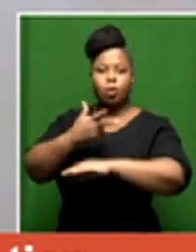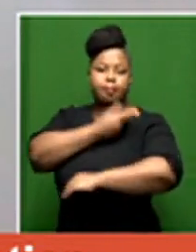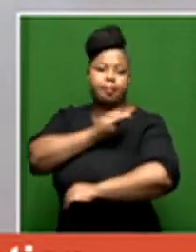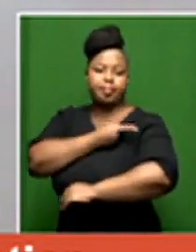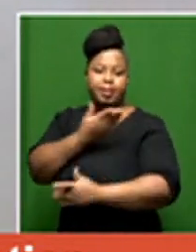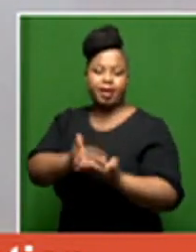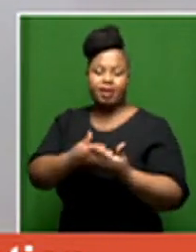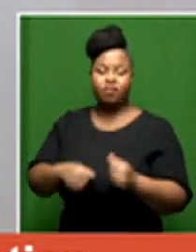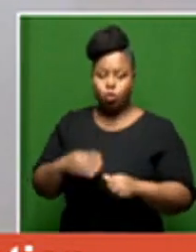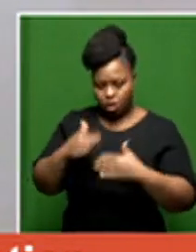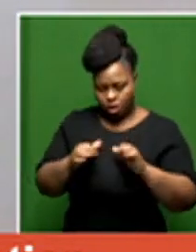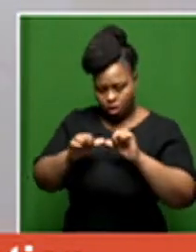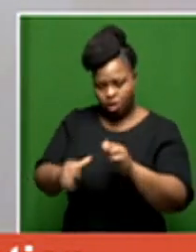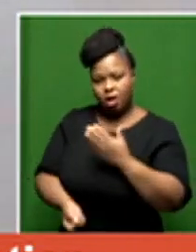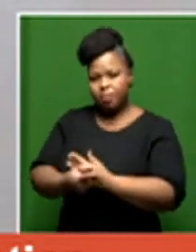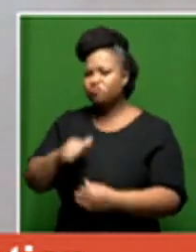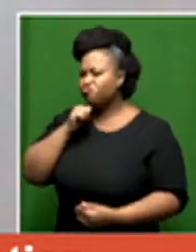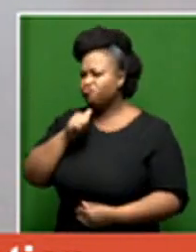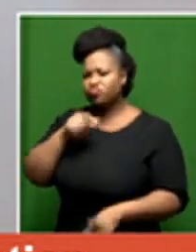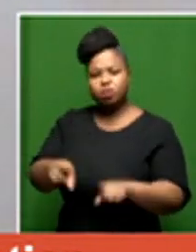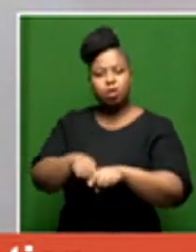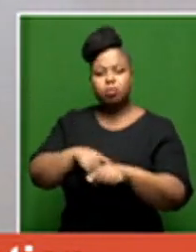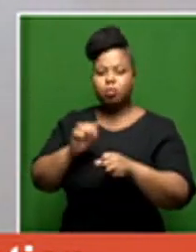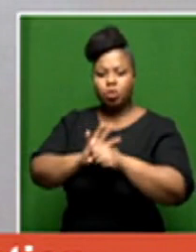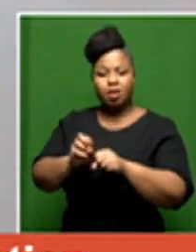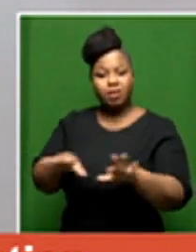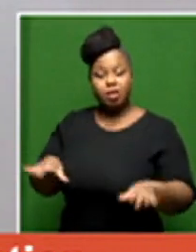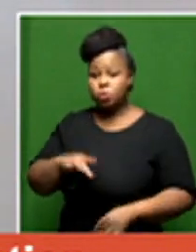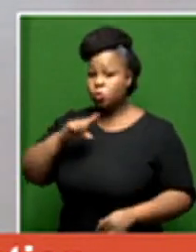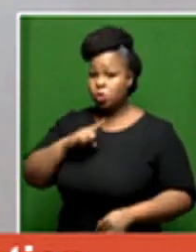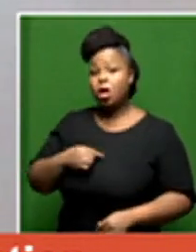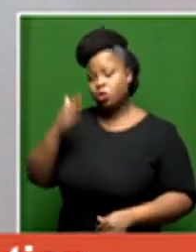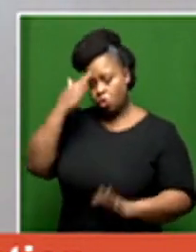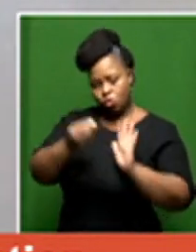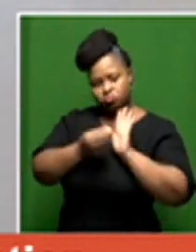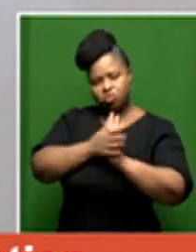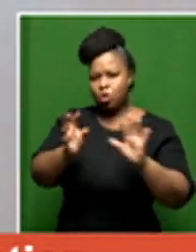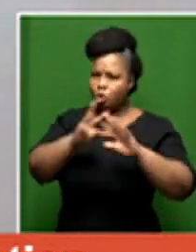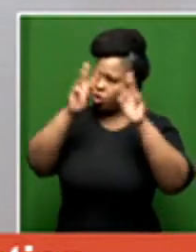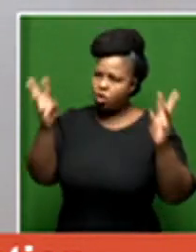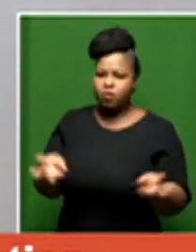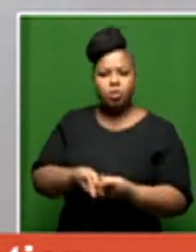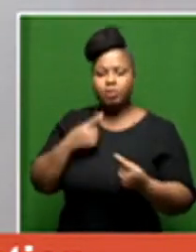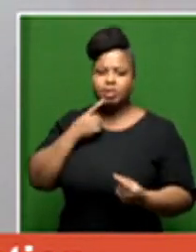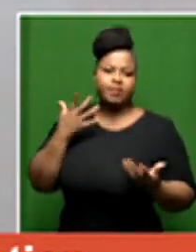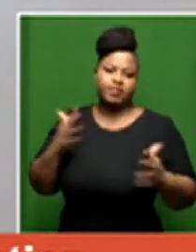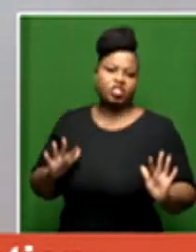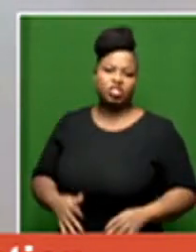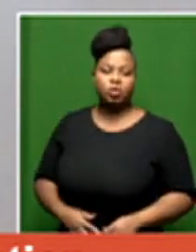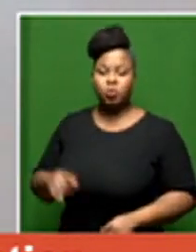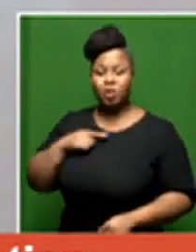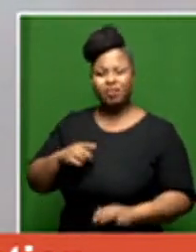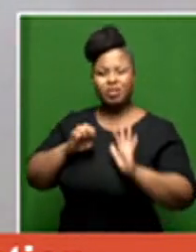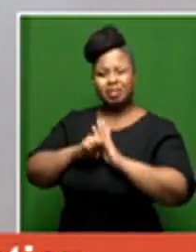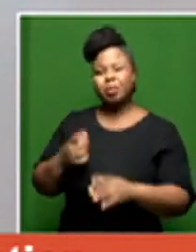vaccination takes place amid COVID pandemic, because it has been well documented that, for